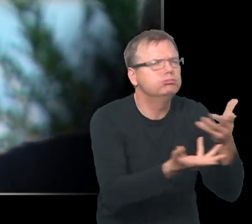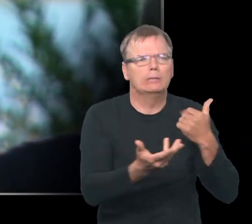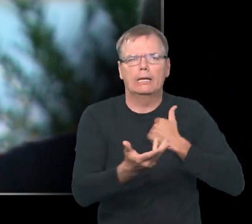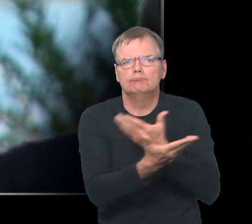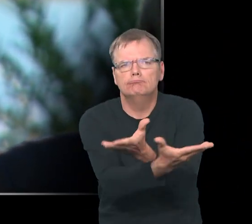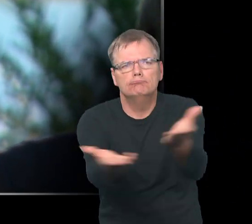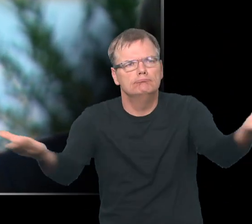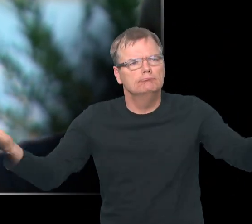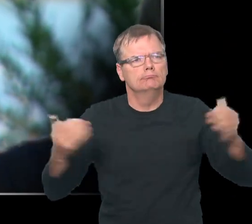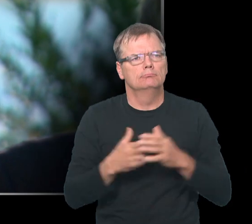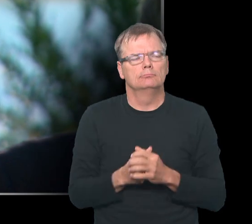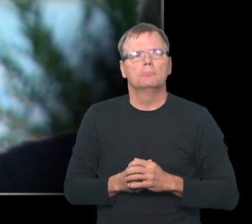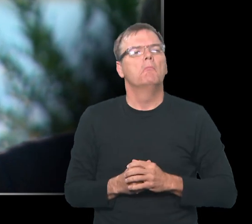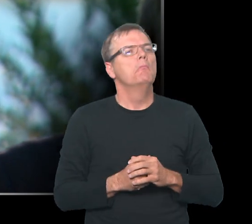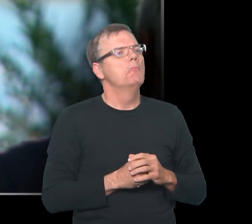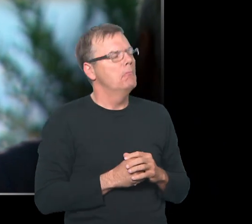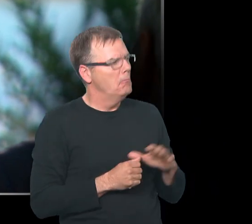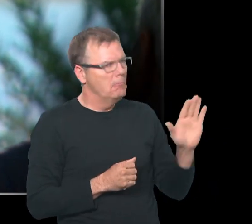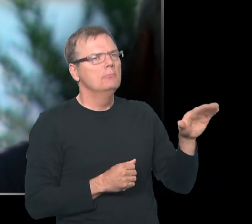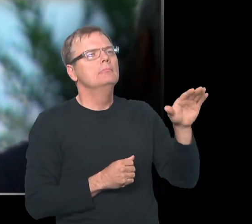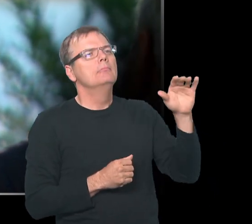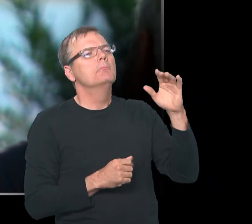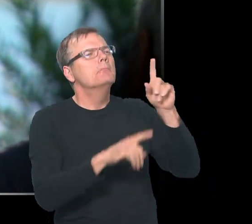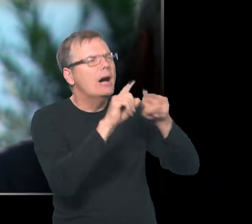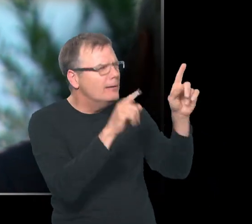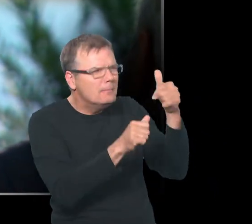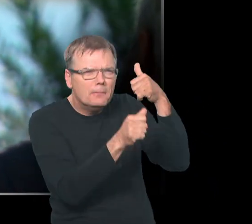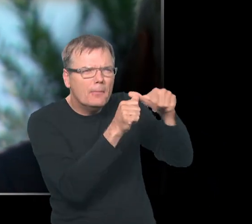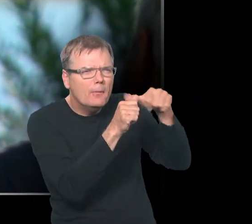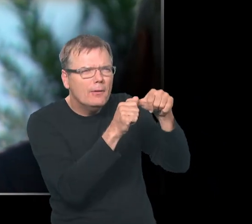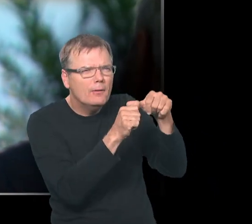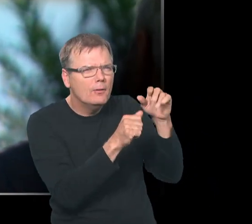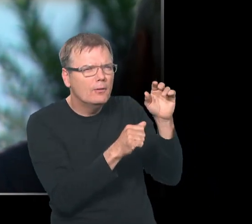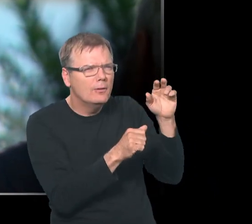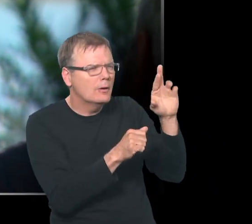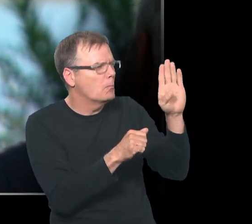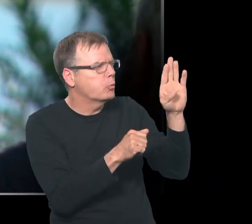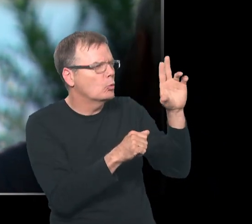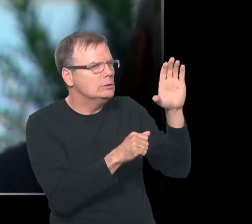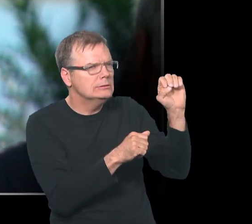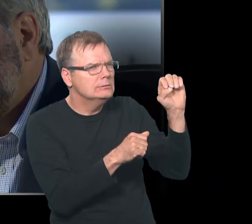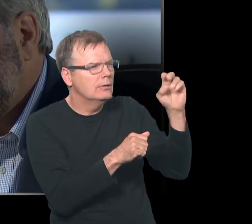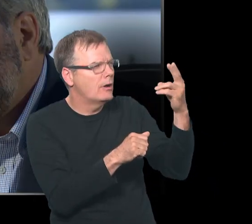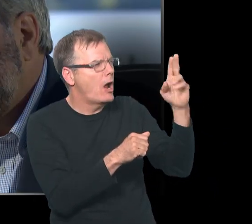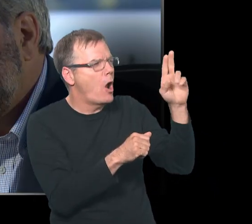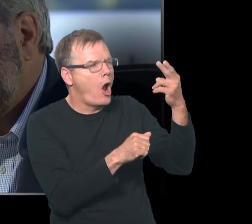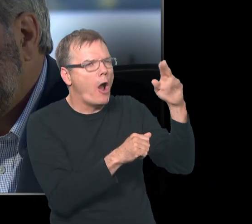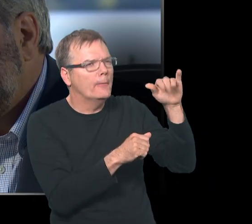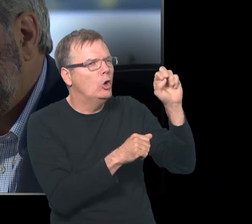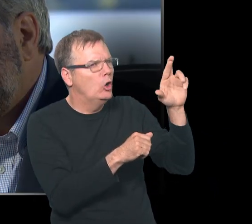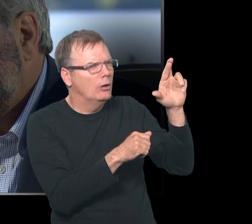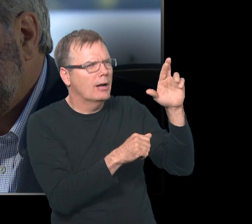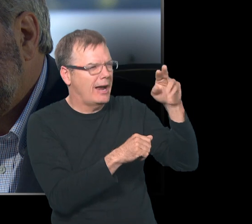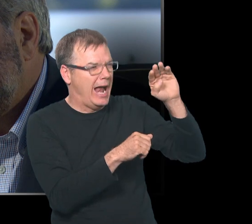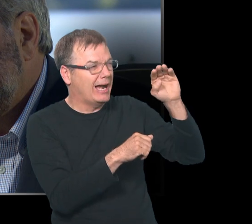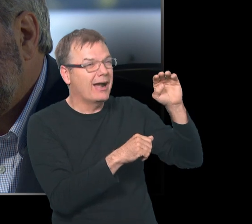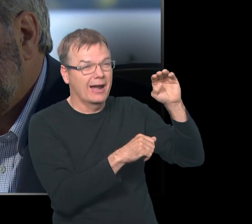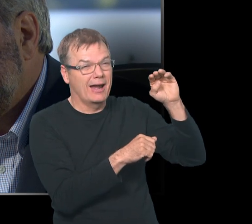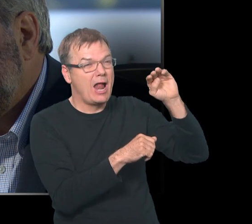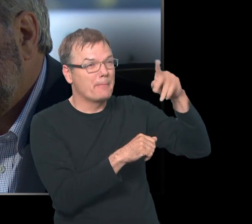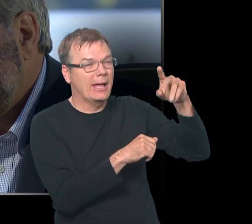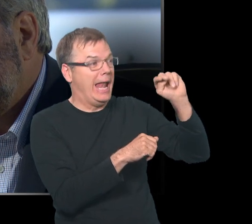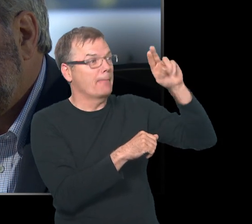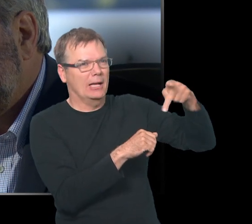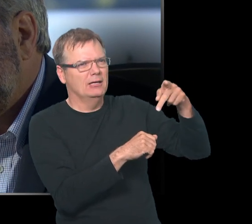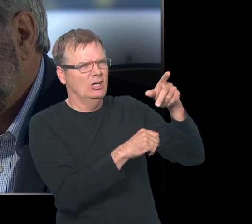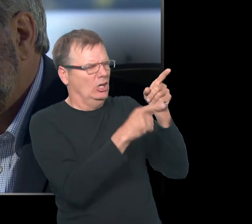point, former NDP MP Bruce Heyer, now running for the Greens, has had some pretty harsh words about your